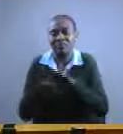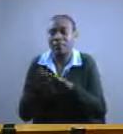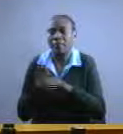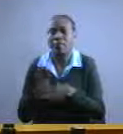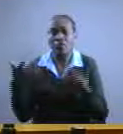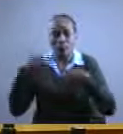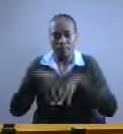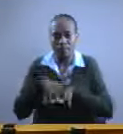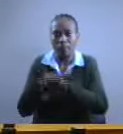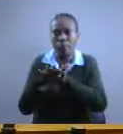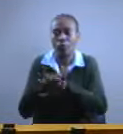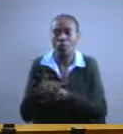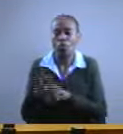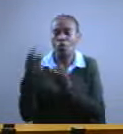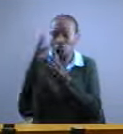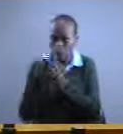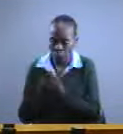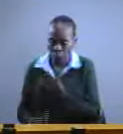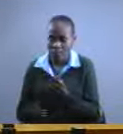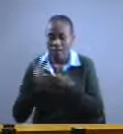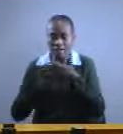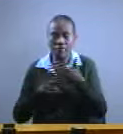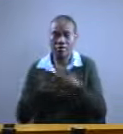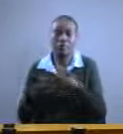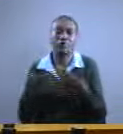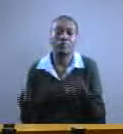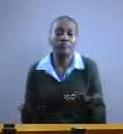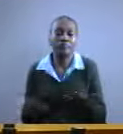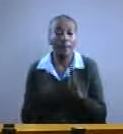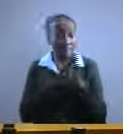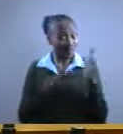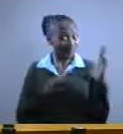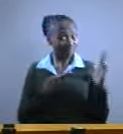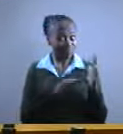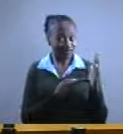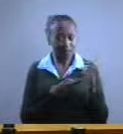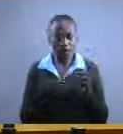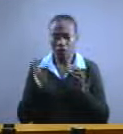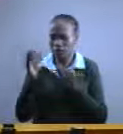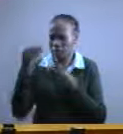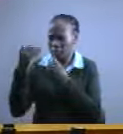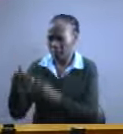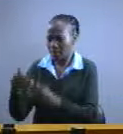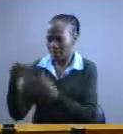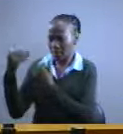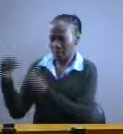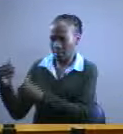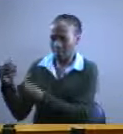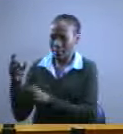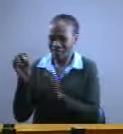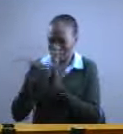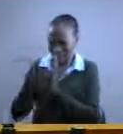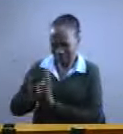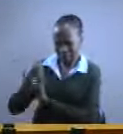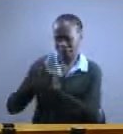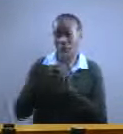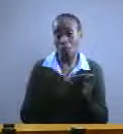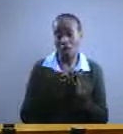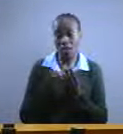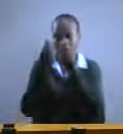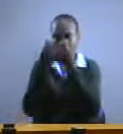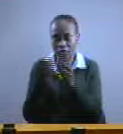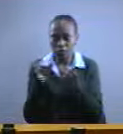of the Twin Peaks regulatory framework. The bill addresses gaps identified by the Financial Sector Assessment